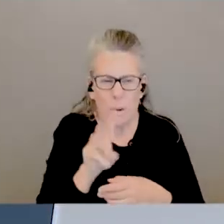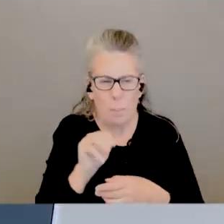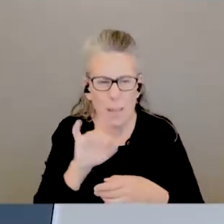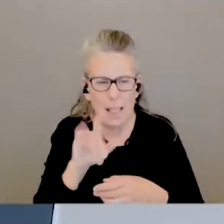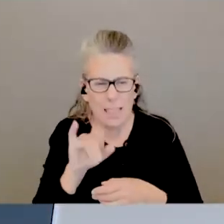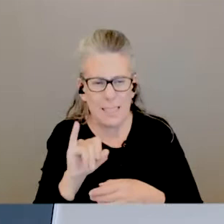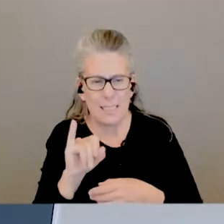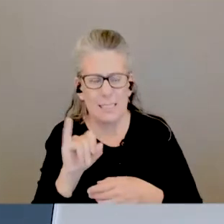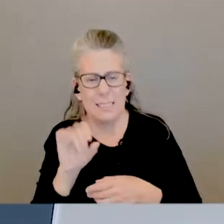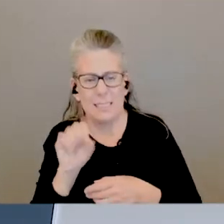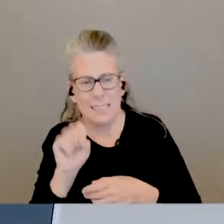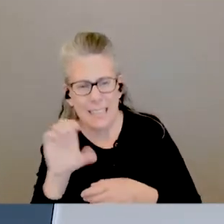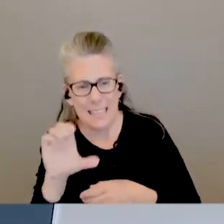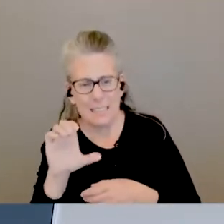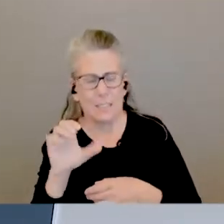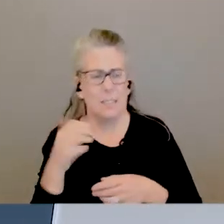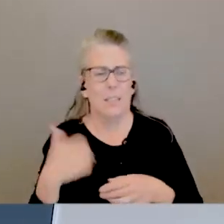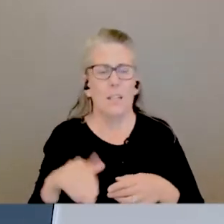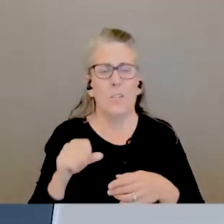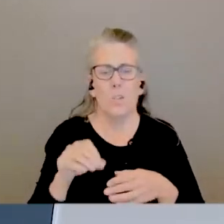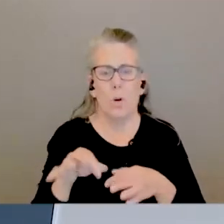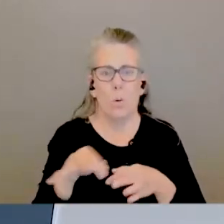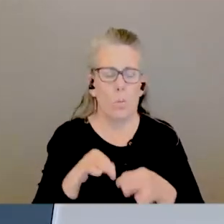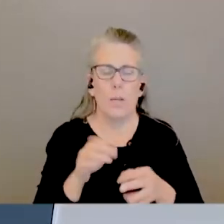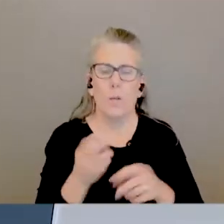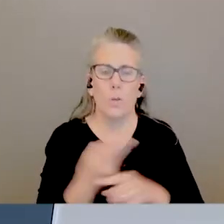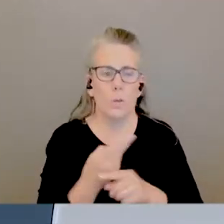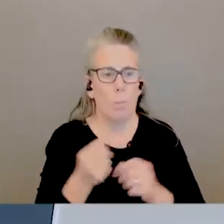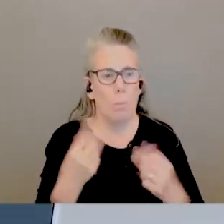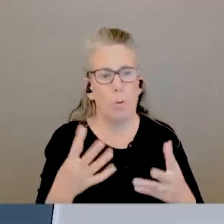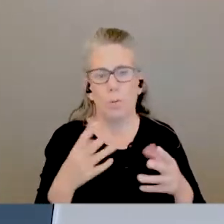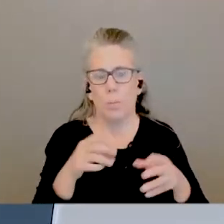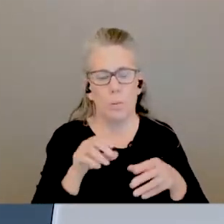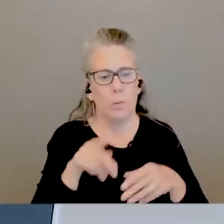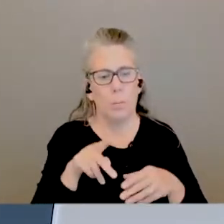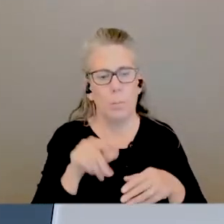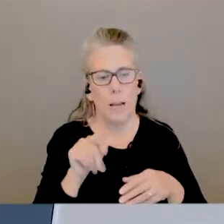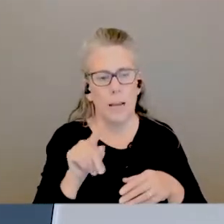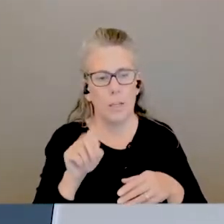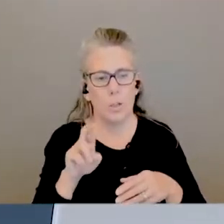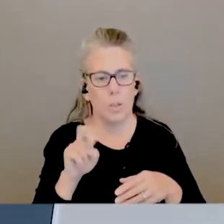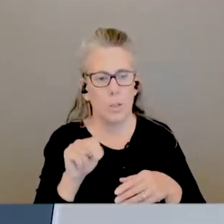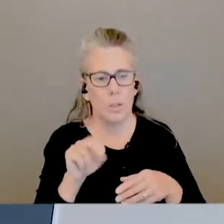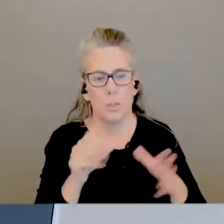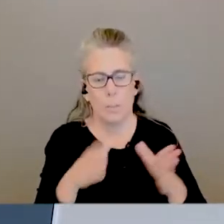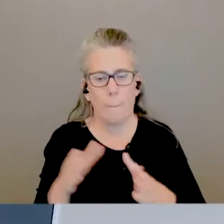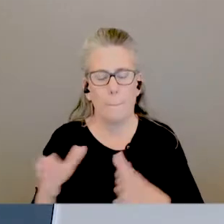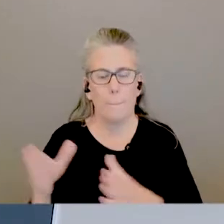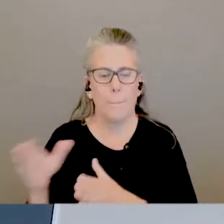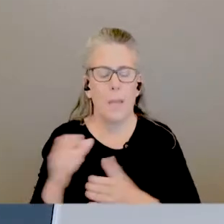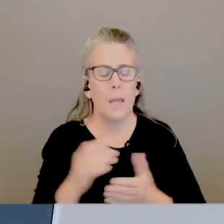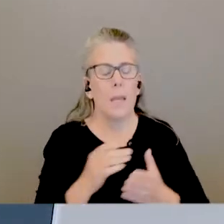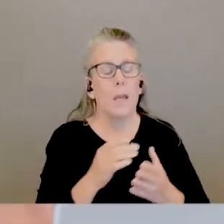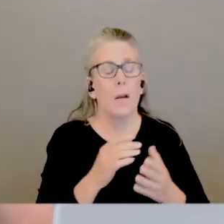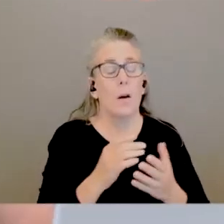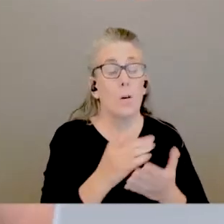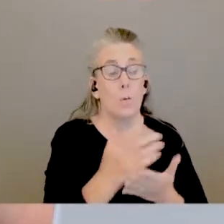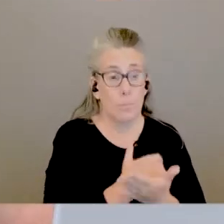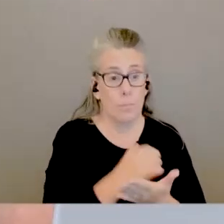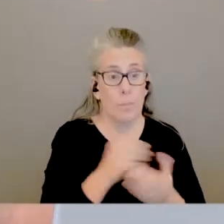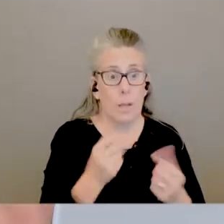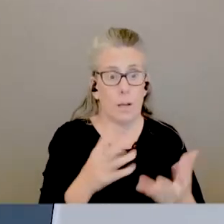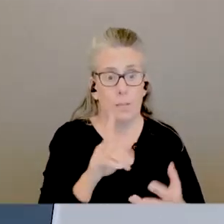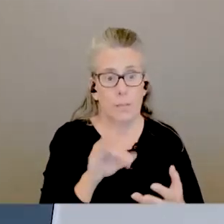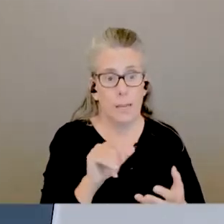So we used multiple patterns like pre-computing a lot of data, caching a lot of data, and then we also scale our ad